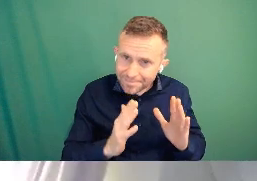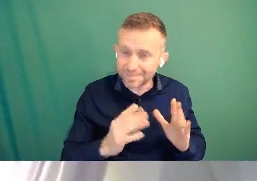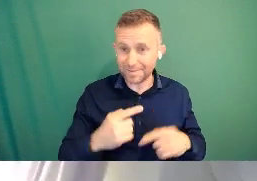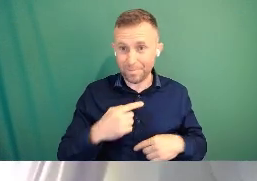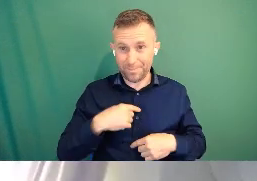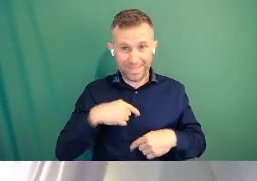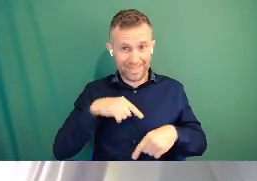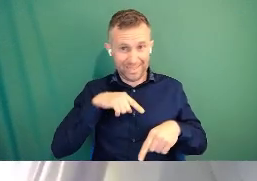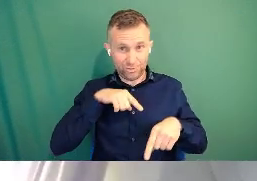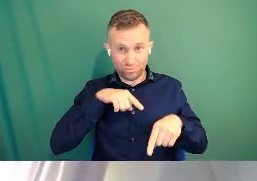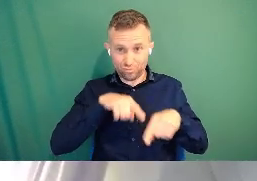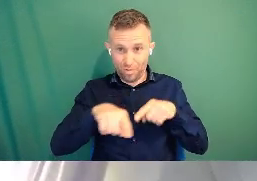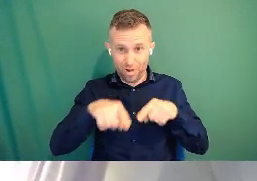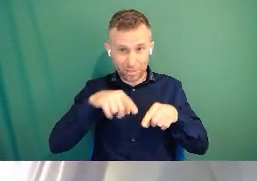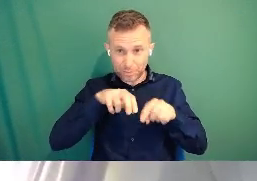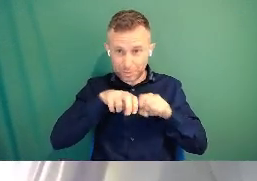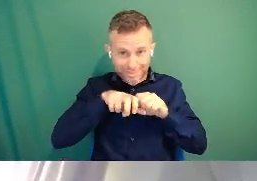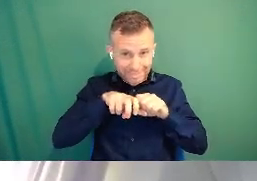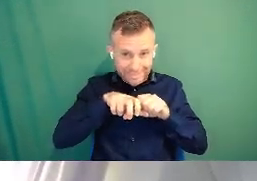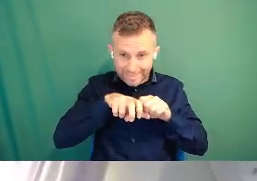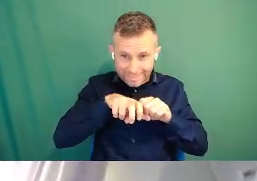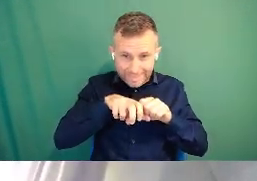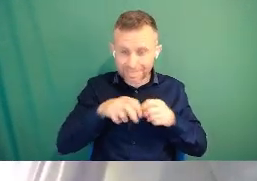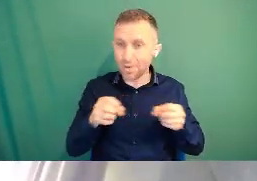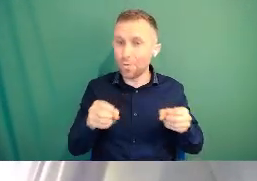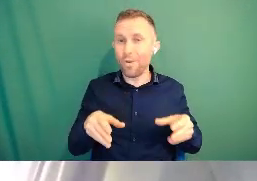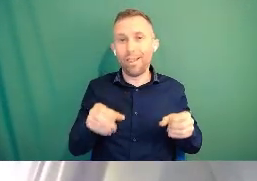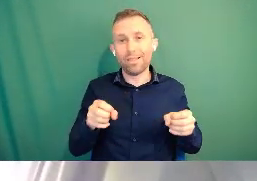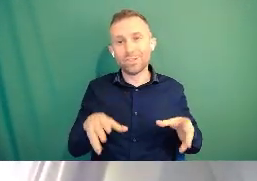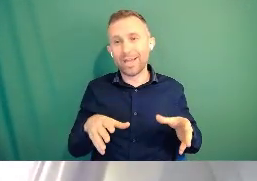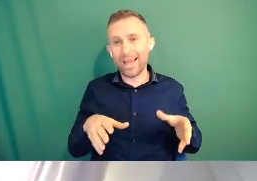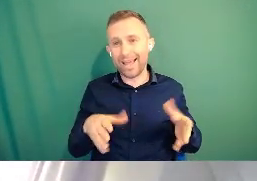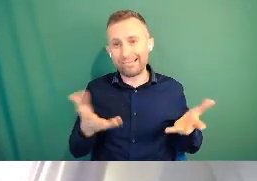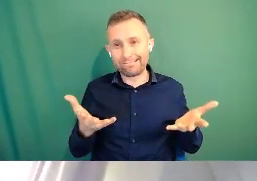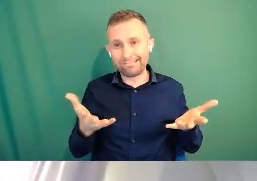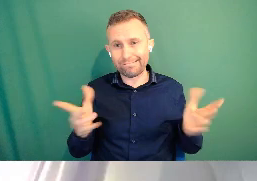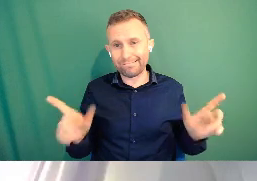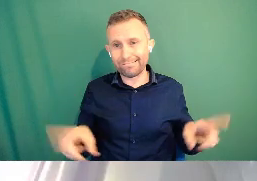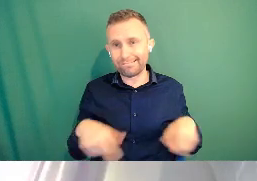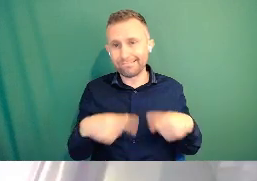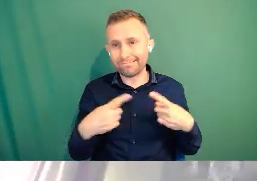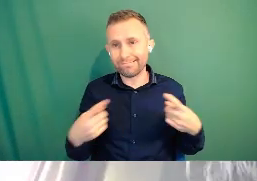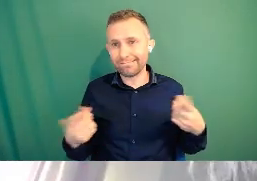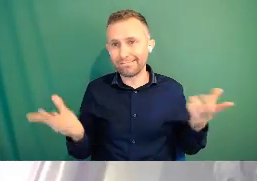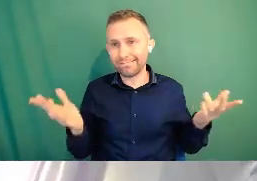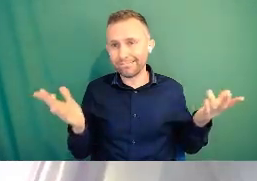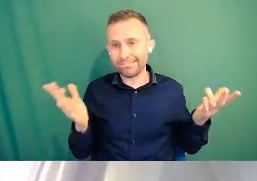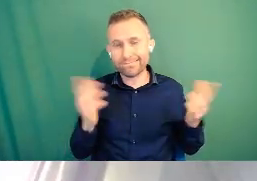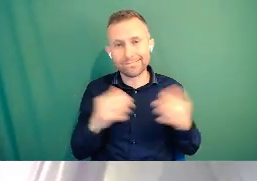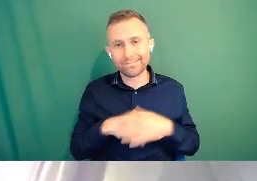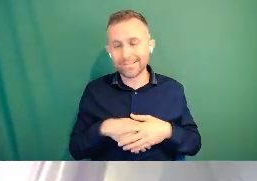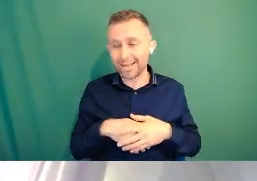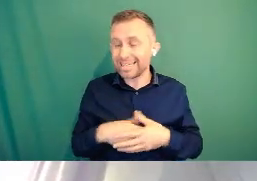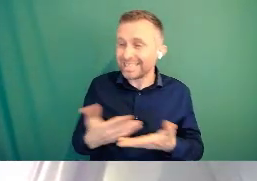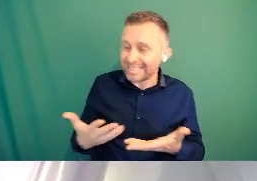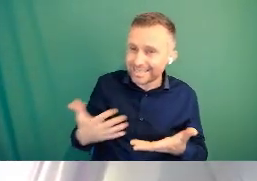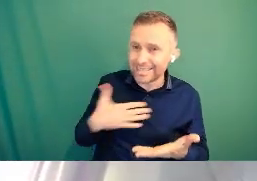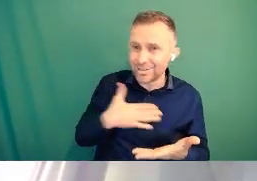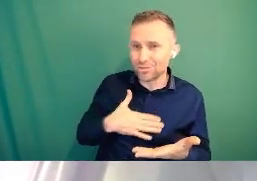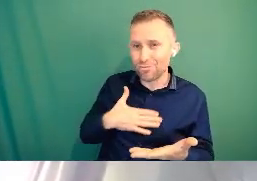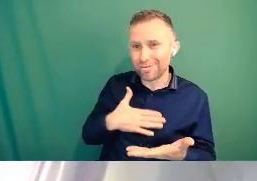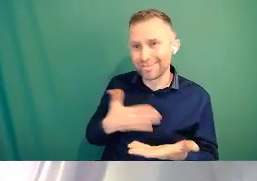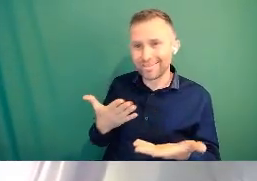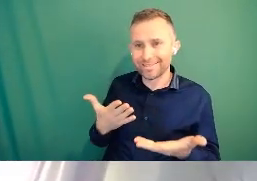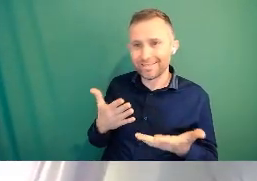but I couldn't get into anywhere. Yeah, I honestly, I do apologize for that. I mean, the nature of the castle, as you